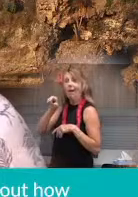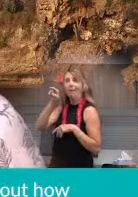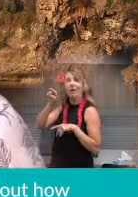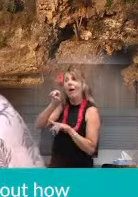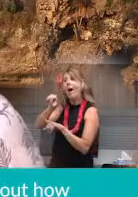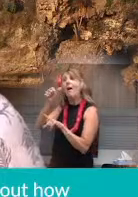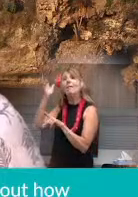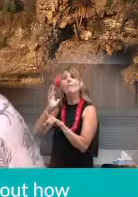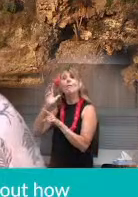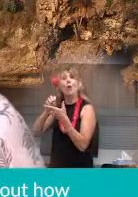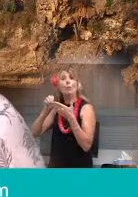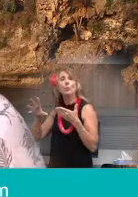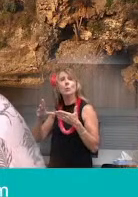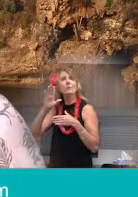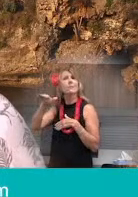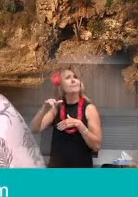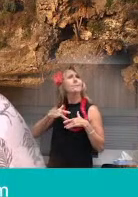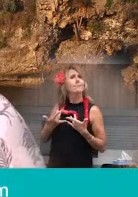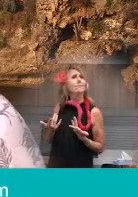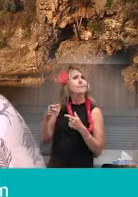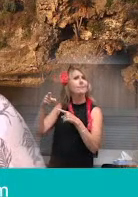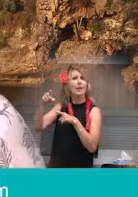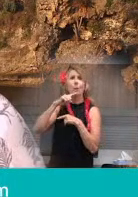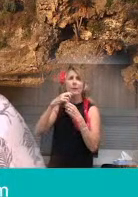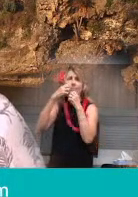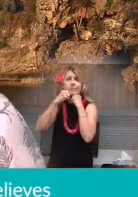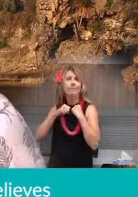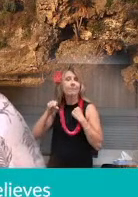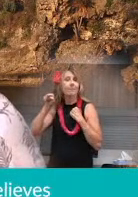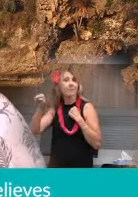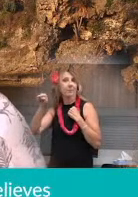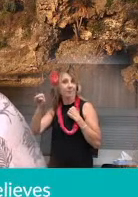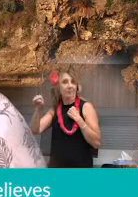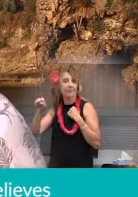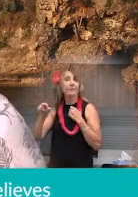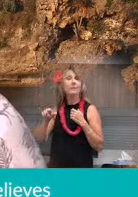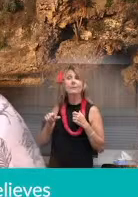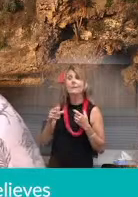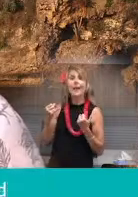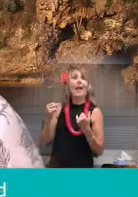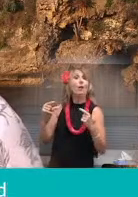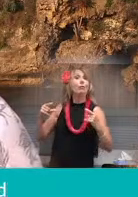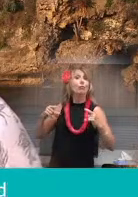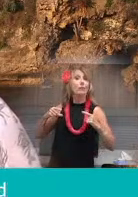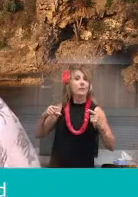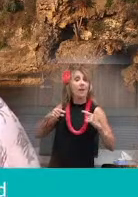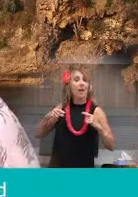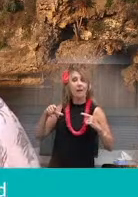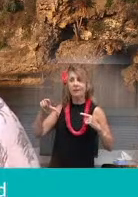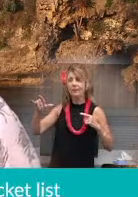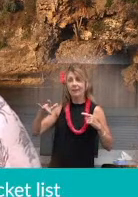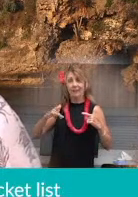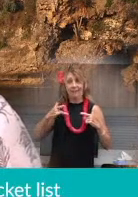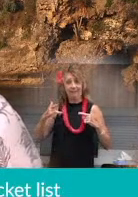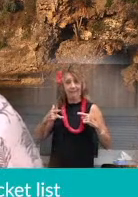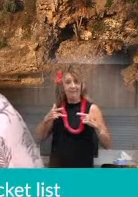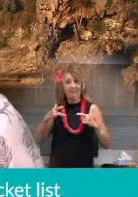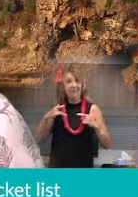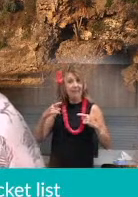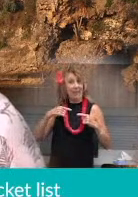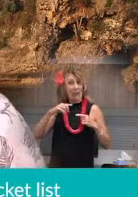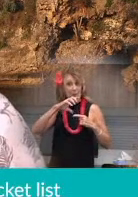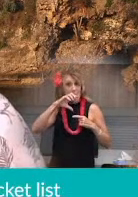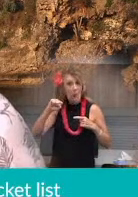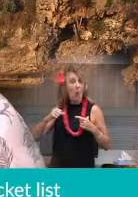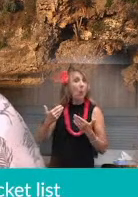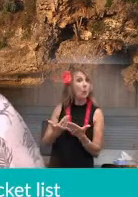ask about her and talk about how much she meant to them. For her retirement, Victoria believes that one is never too old to learn, and